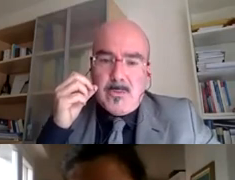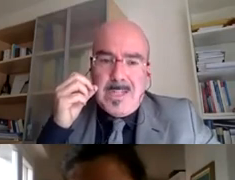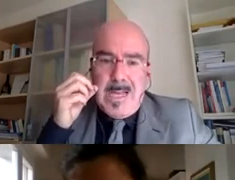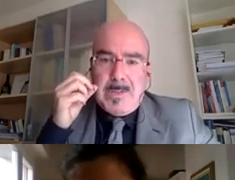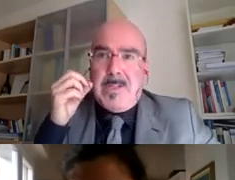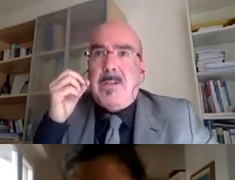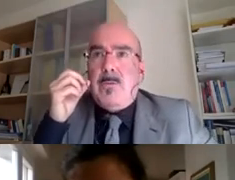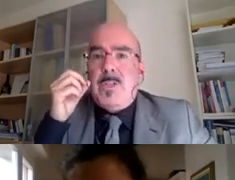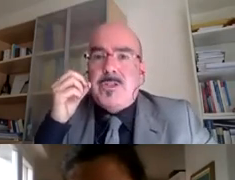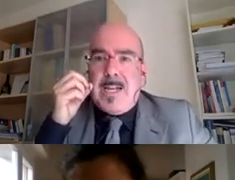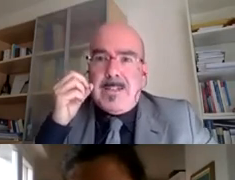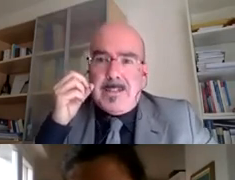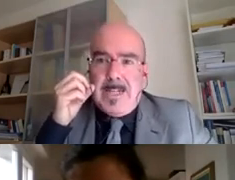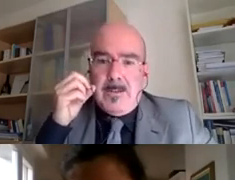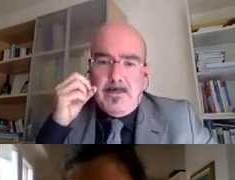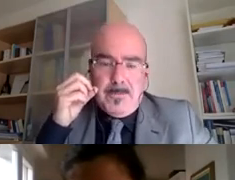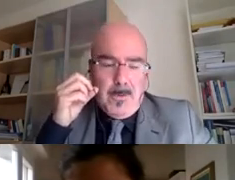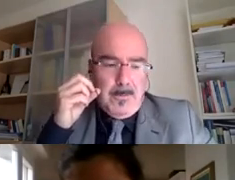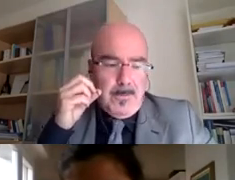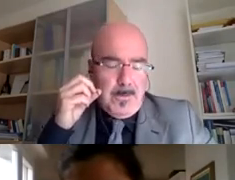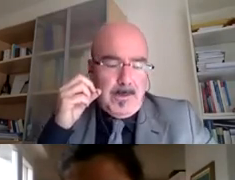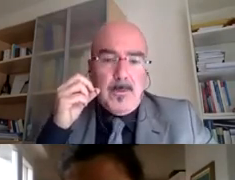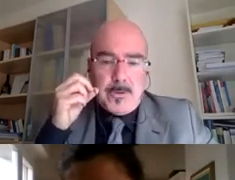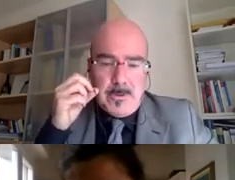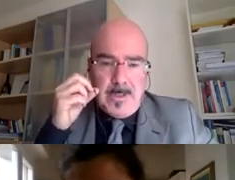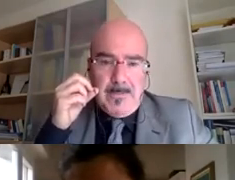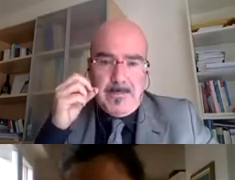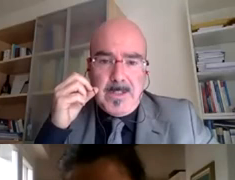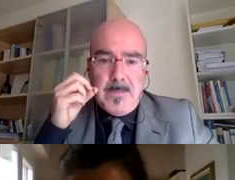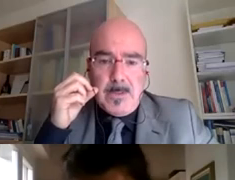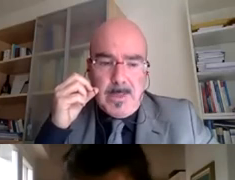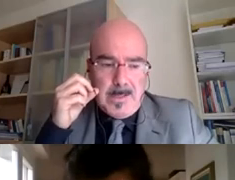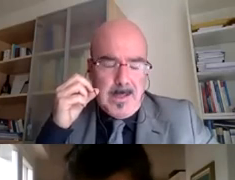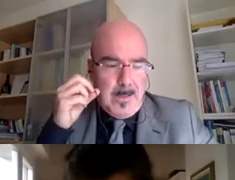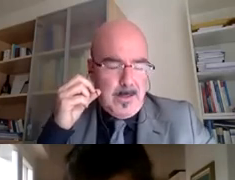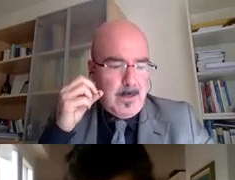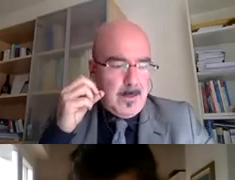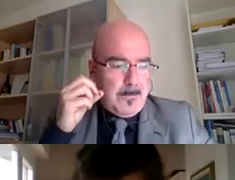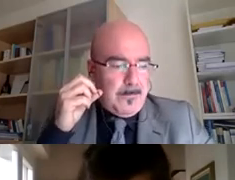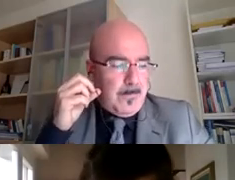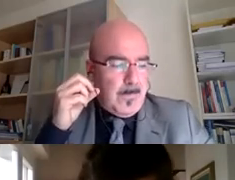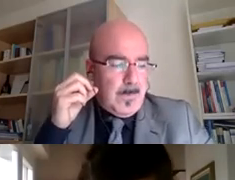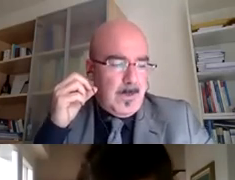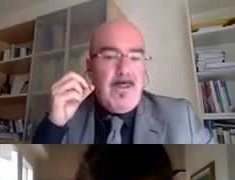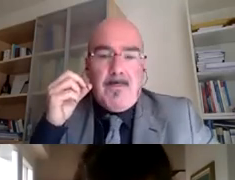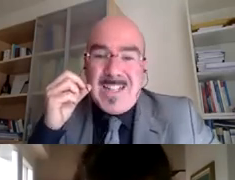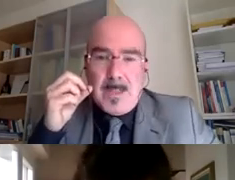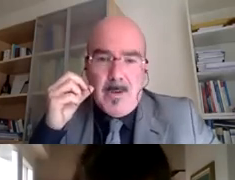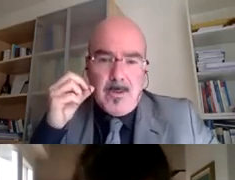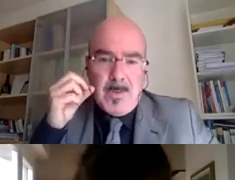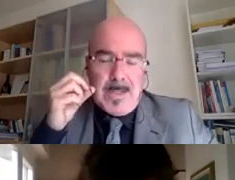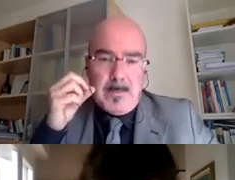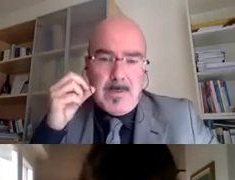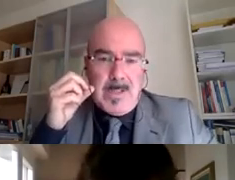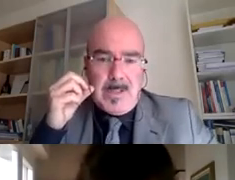Due to this absence, which other kind of solution have individuals, a victim